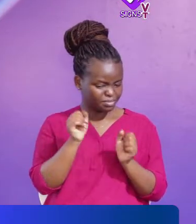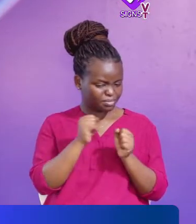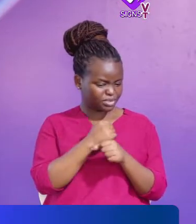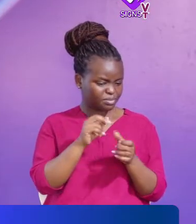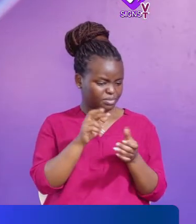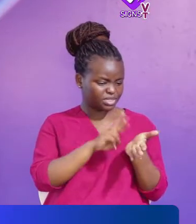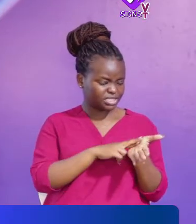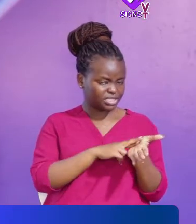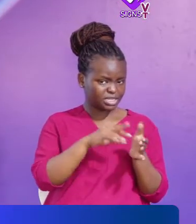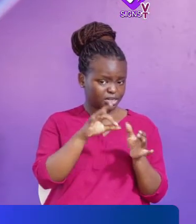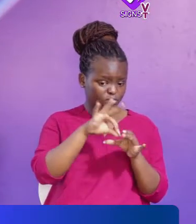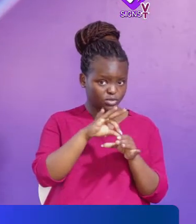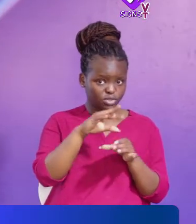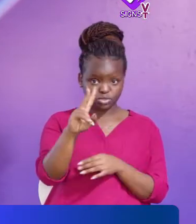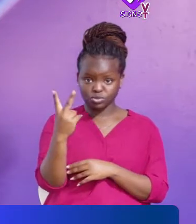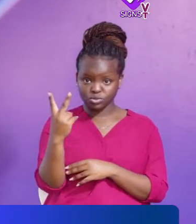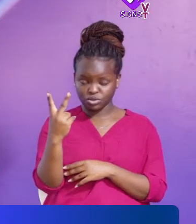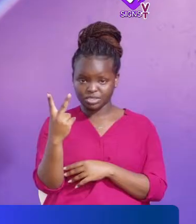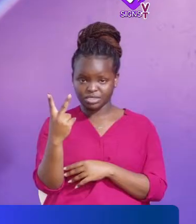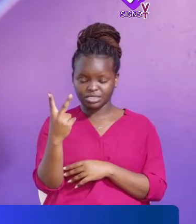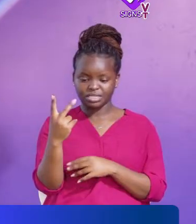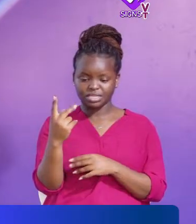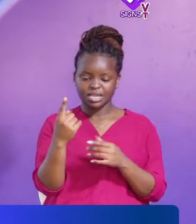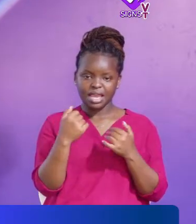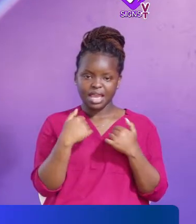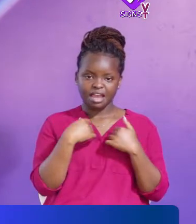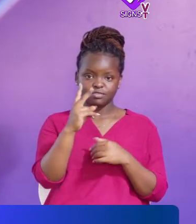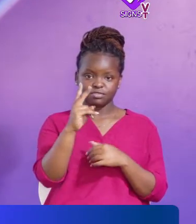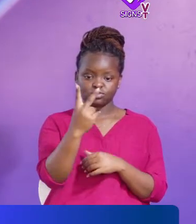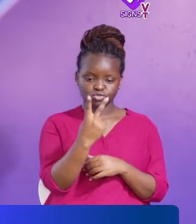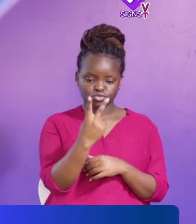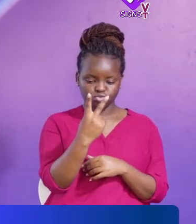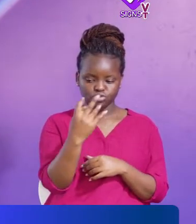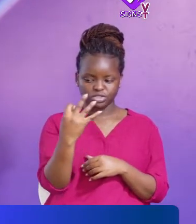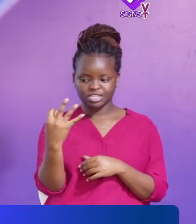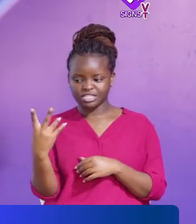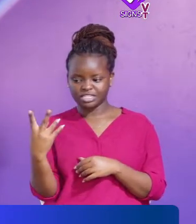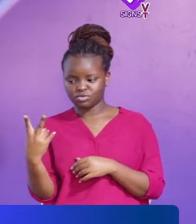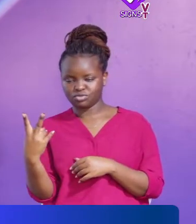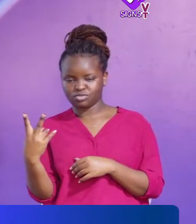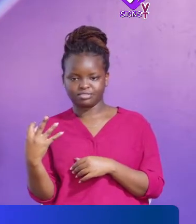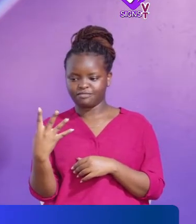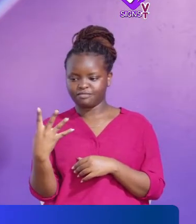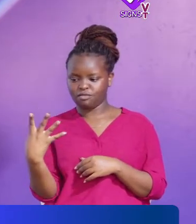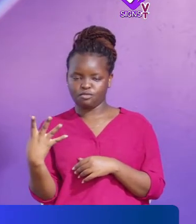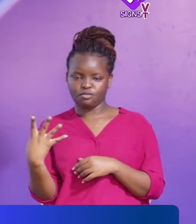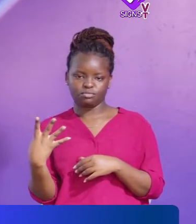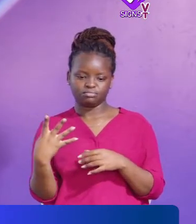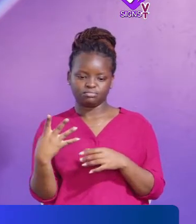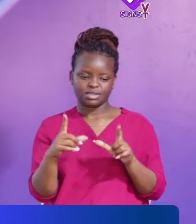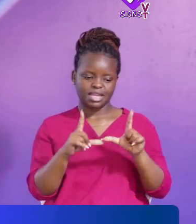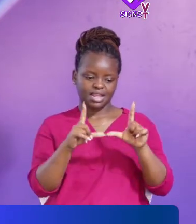vote twice, isn't it? But you can have two title deeds or three. Like now,